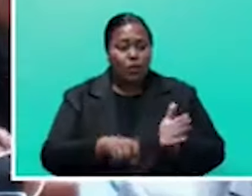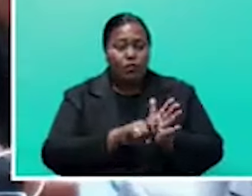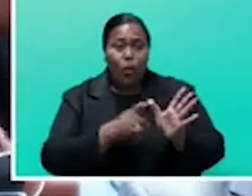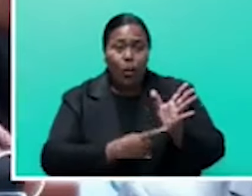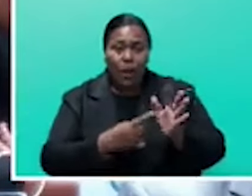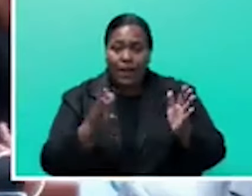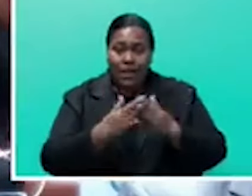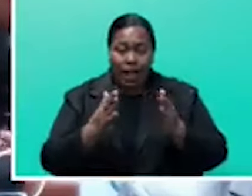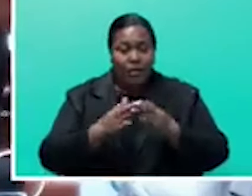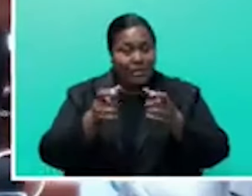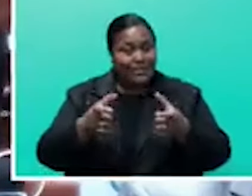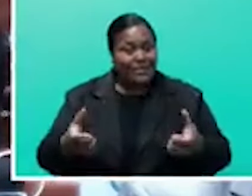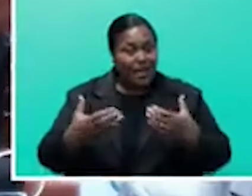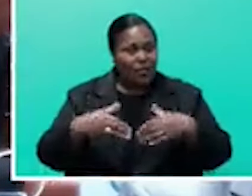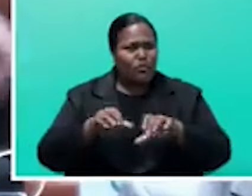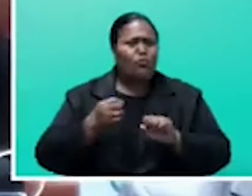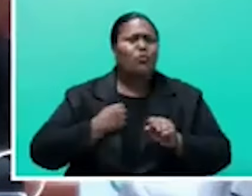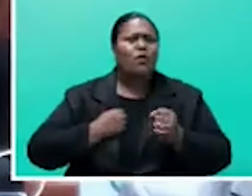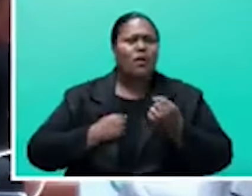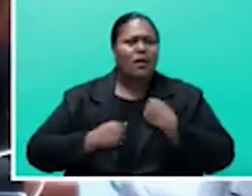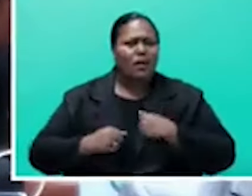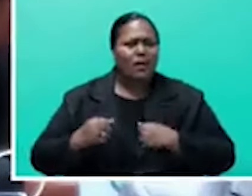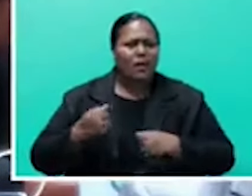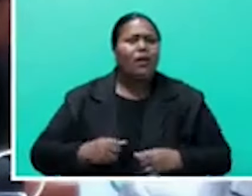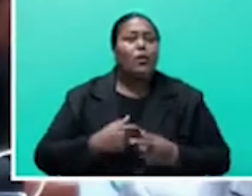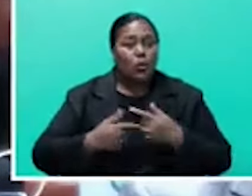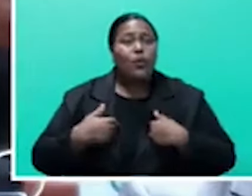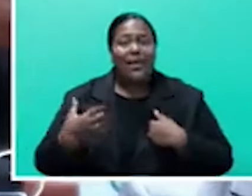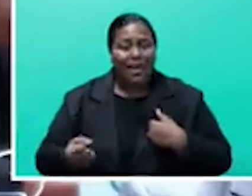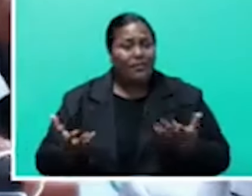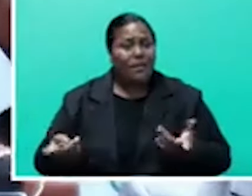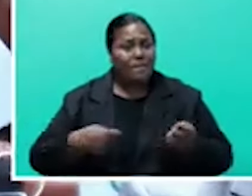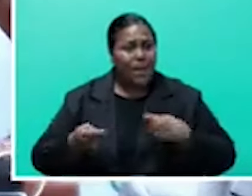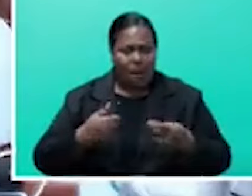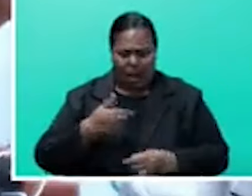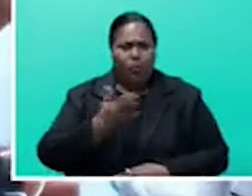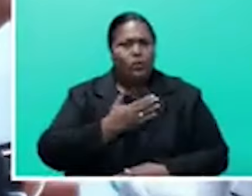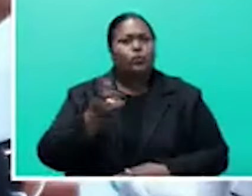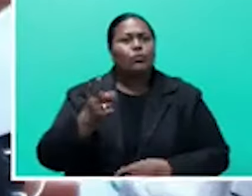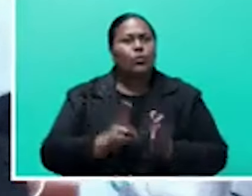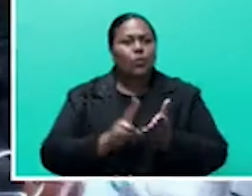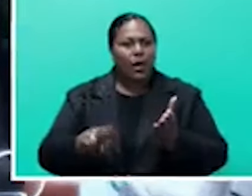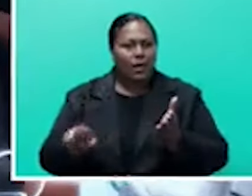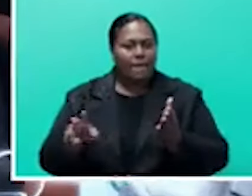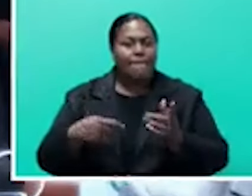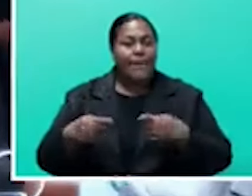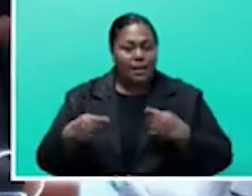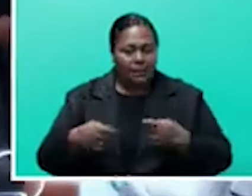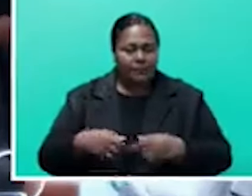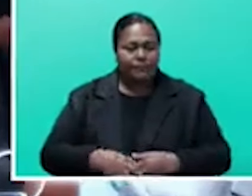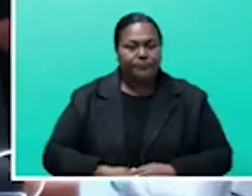city councils are struggling to even put fence in the market. I went to the Nasori market, Mr. Speaker, say one day.